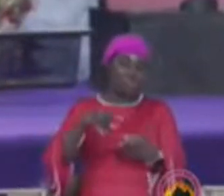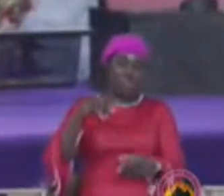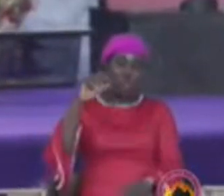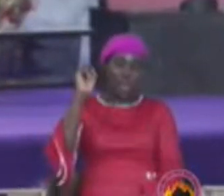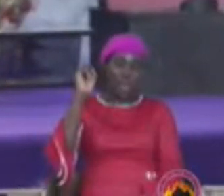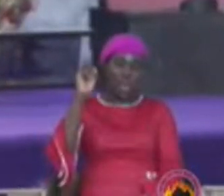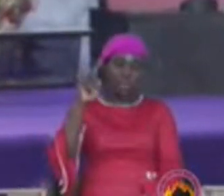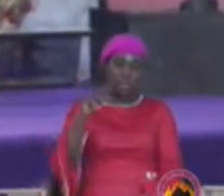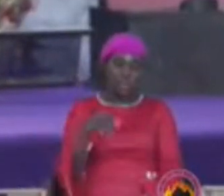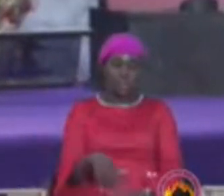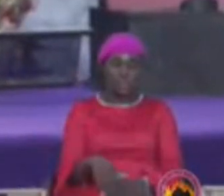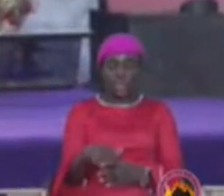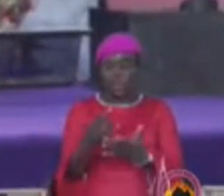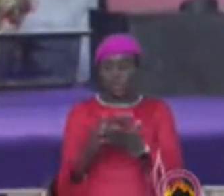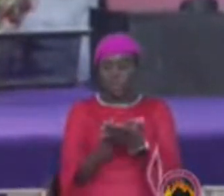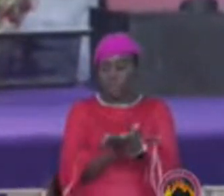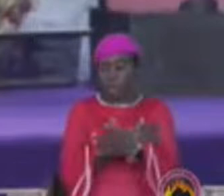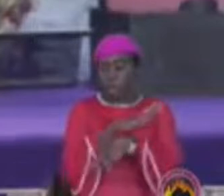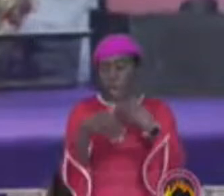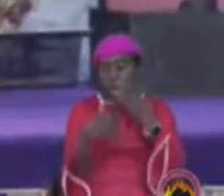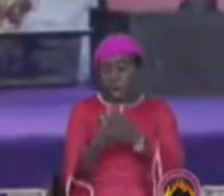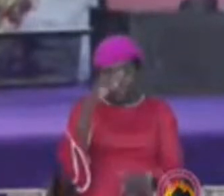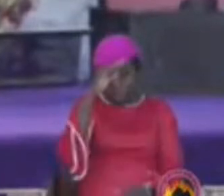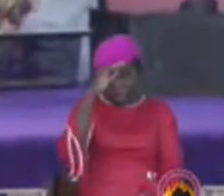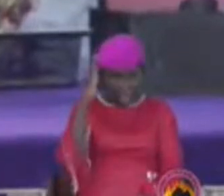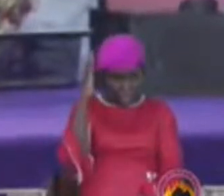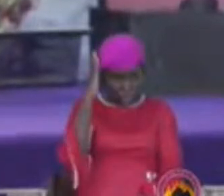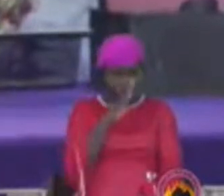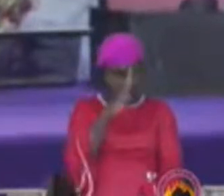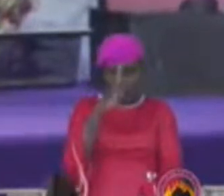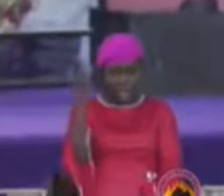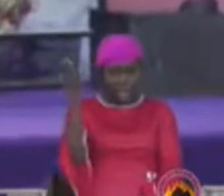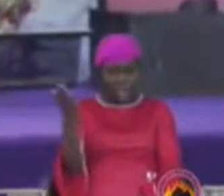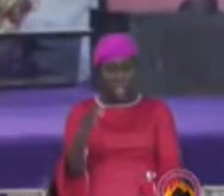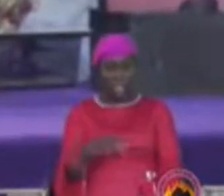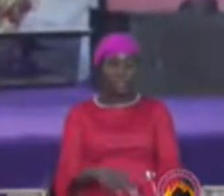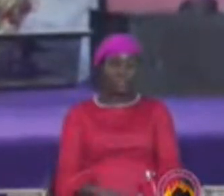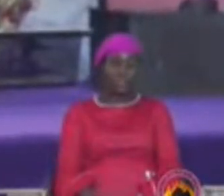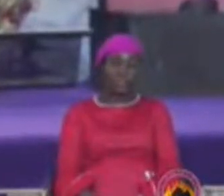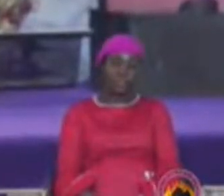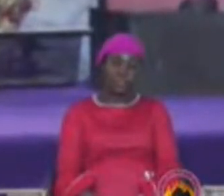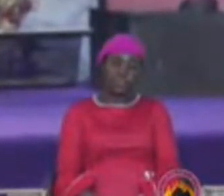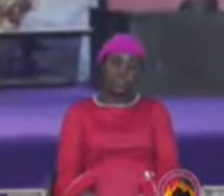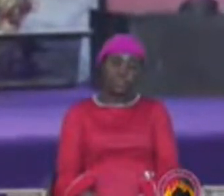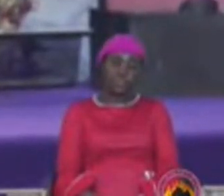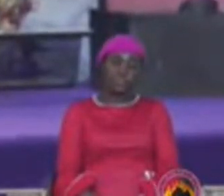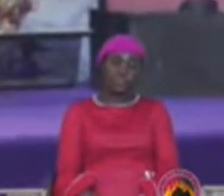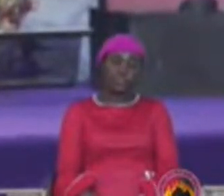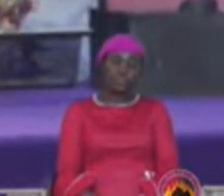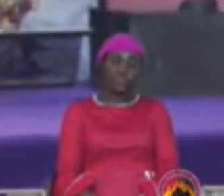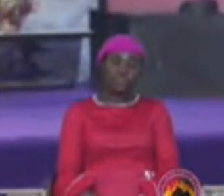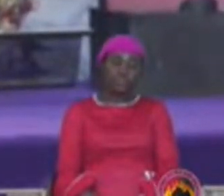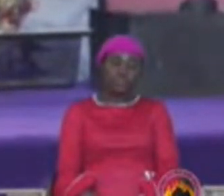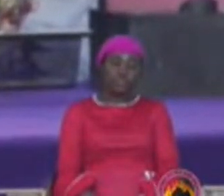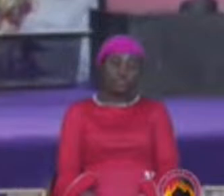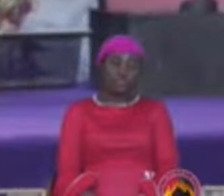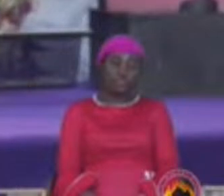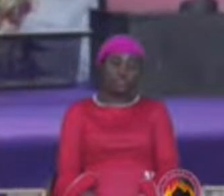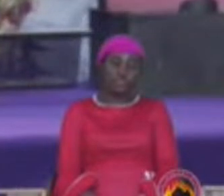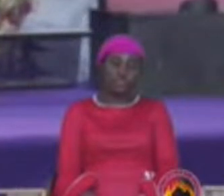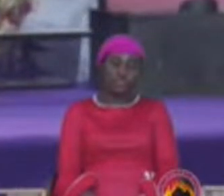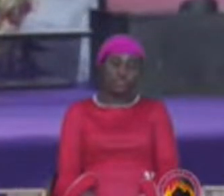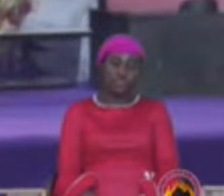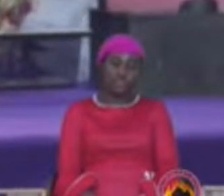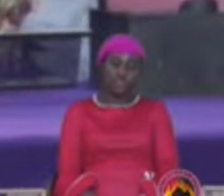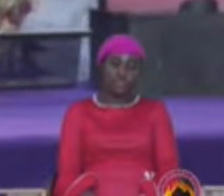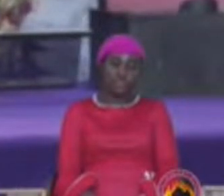It's compulsory for all men to be in attendance. Regions within Lagos State are expected to be